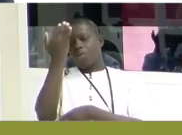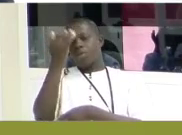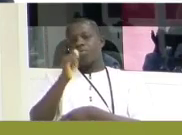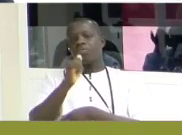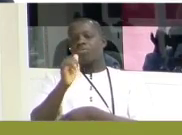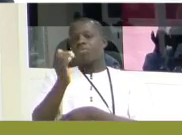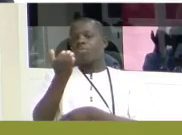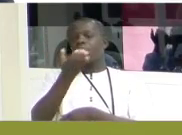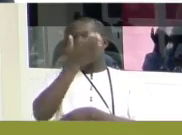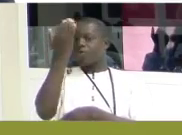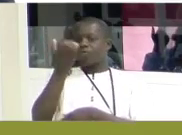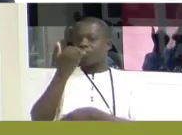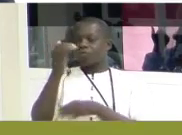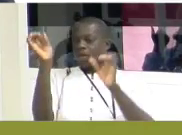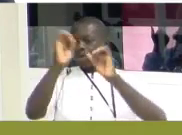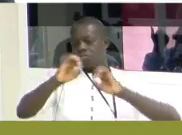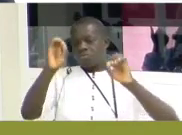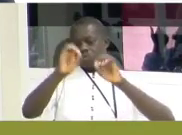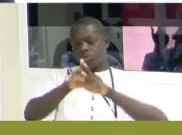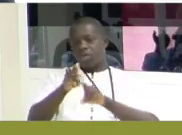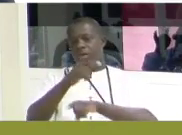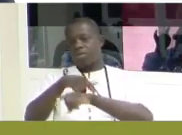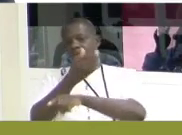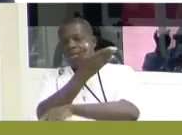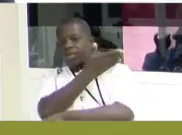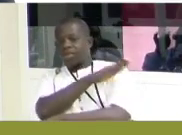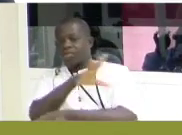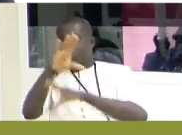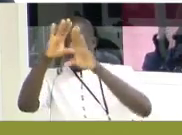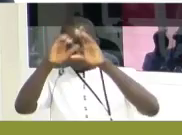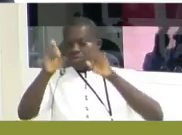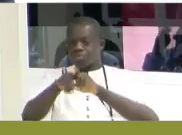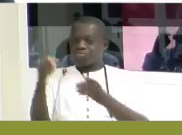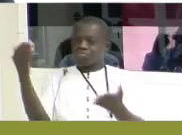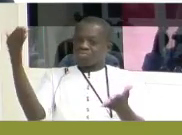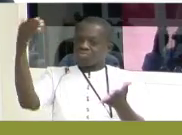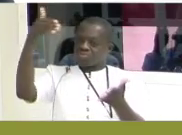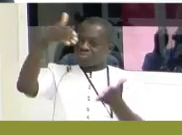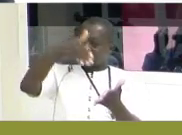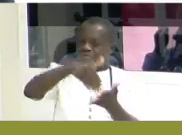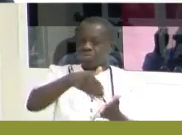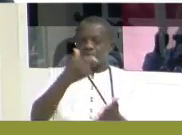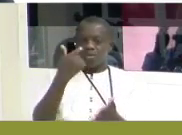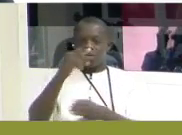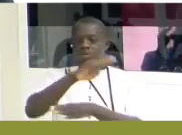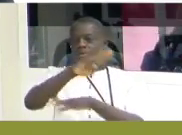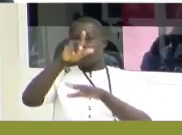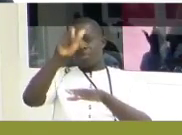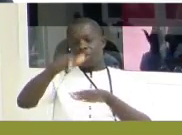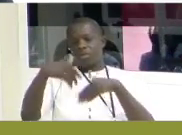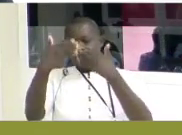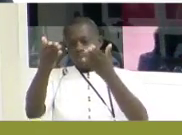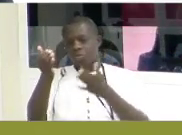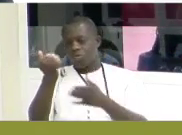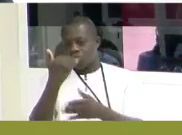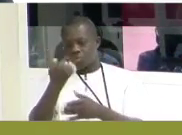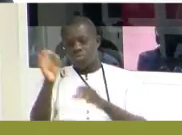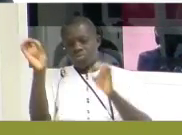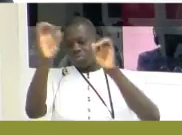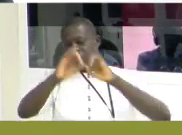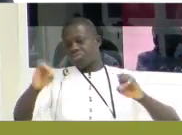office, so when I came to the NIA2 the whole day, nobody served me food. I didn't eat anything that whole